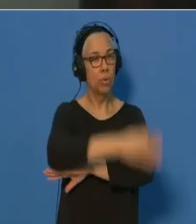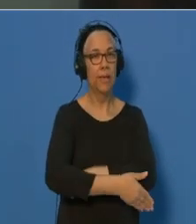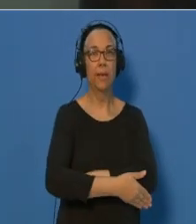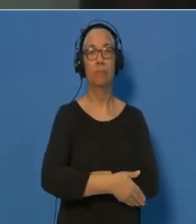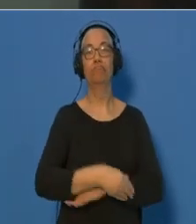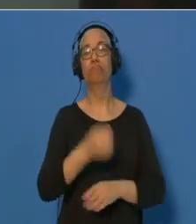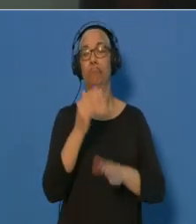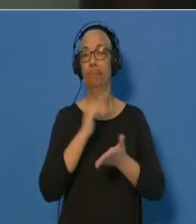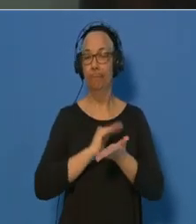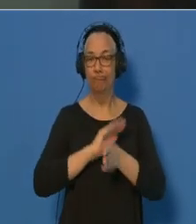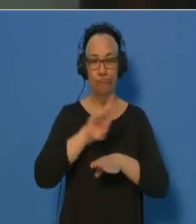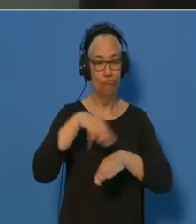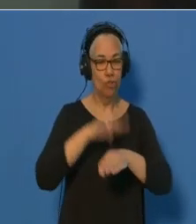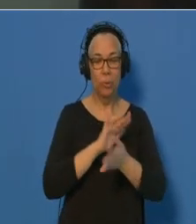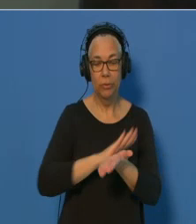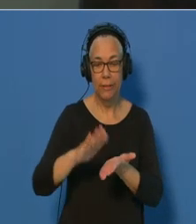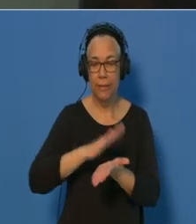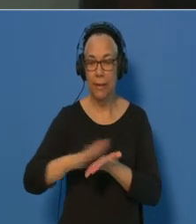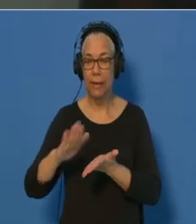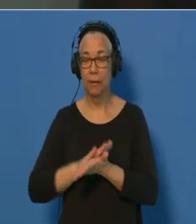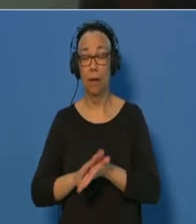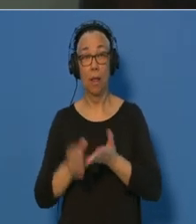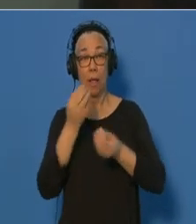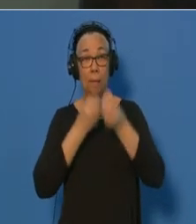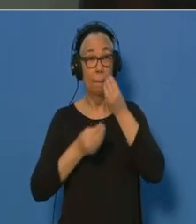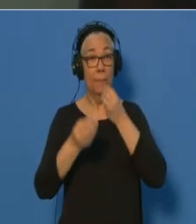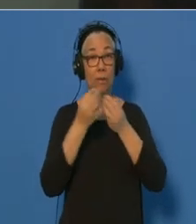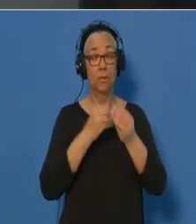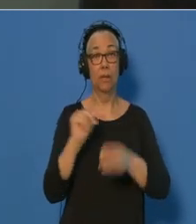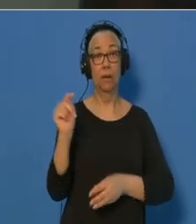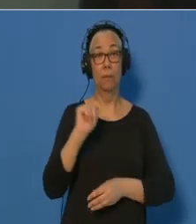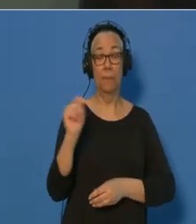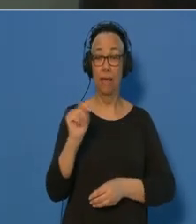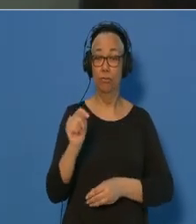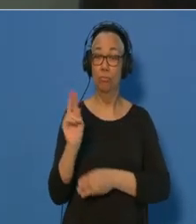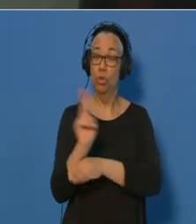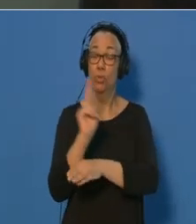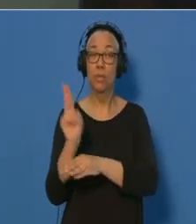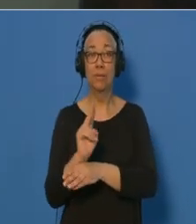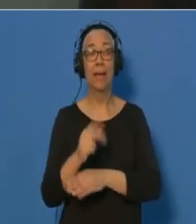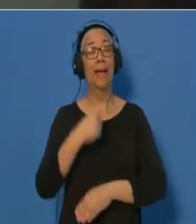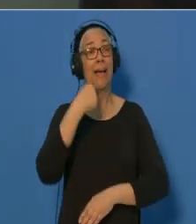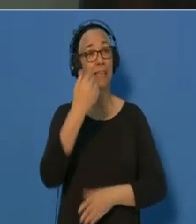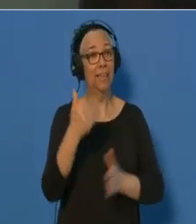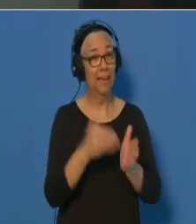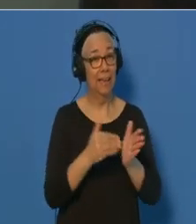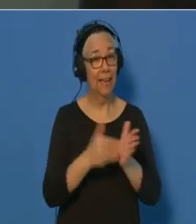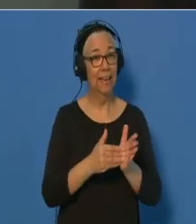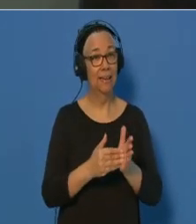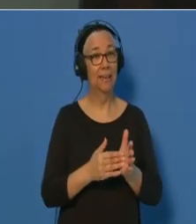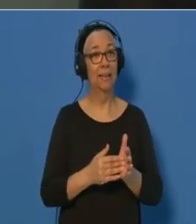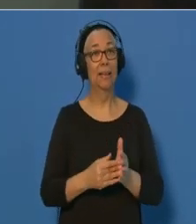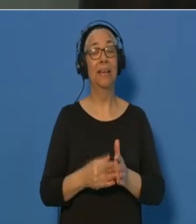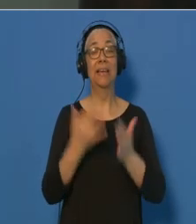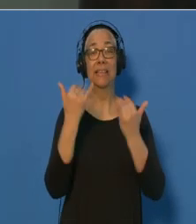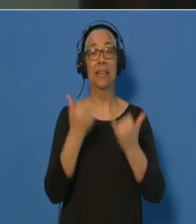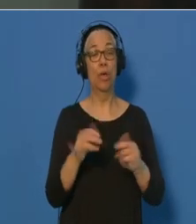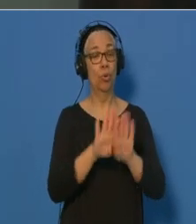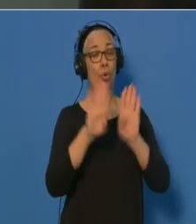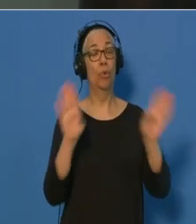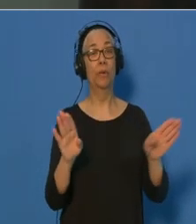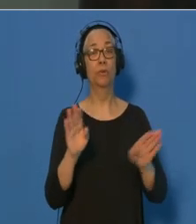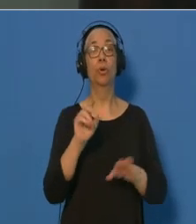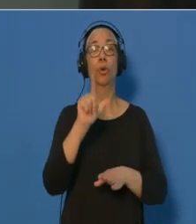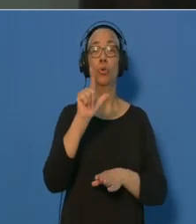regular cleaning, maintenance, meals, and bathroom facilities. I repeat, the shelter is now open for